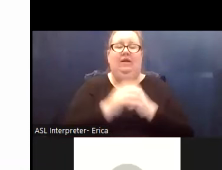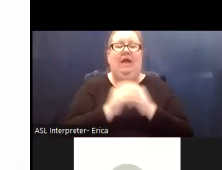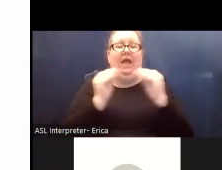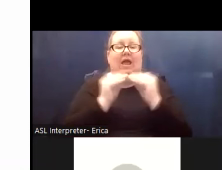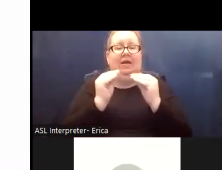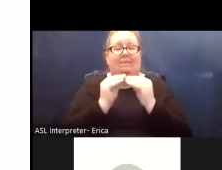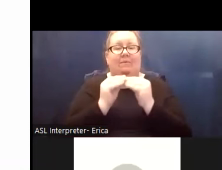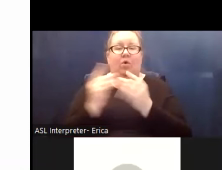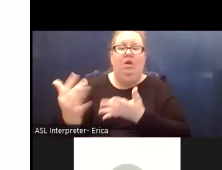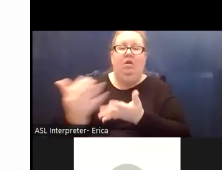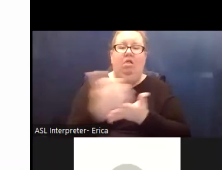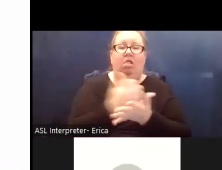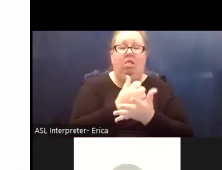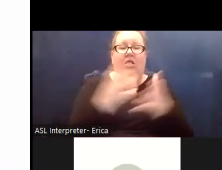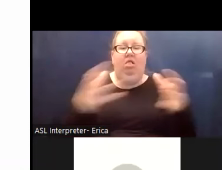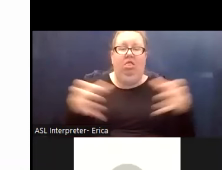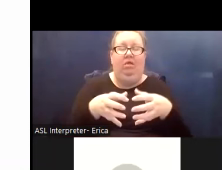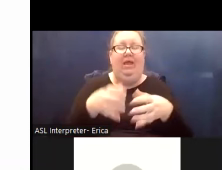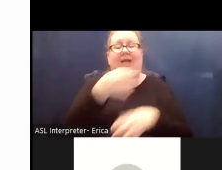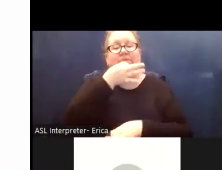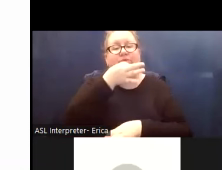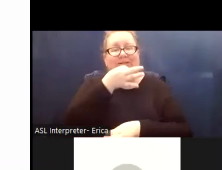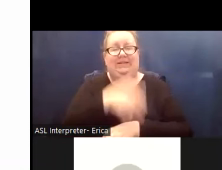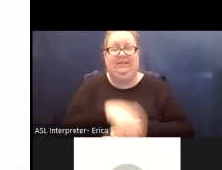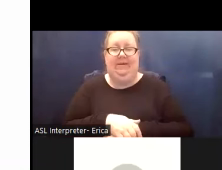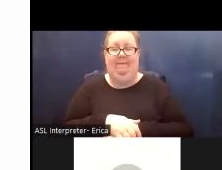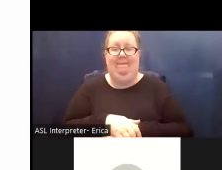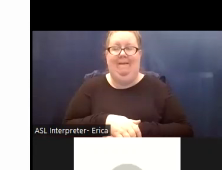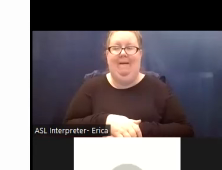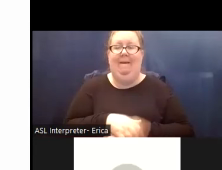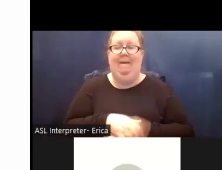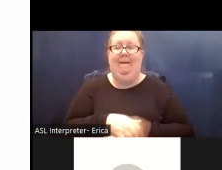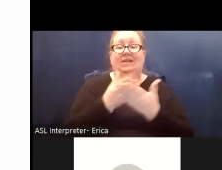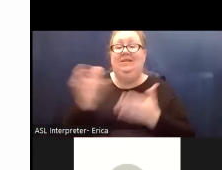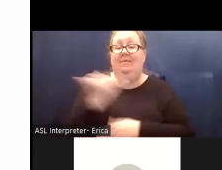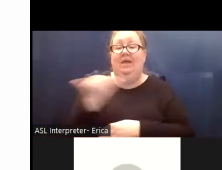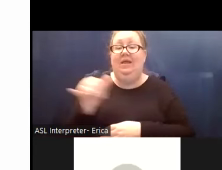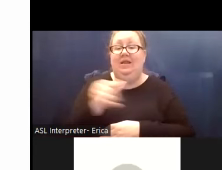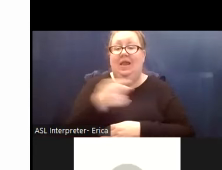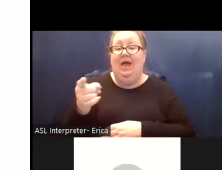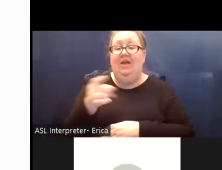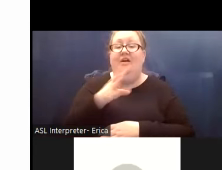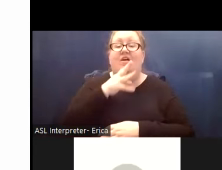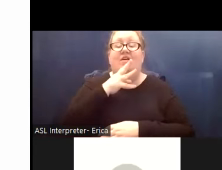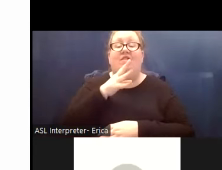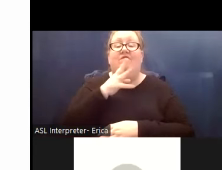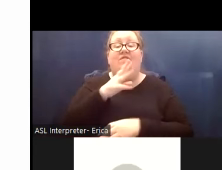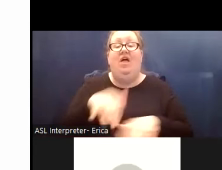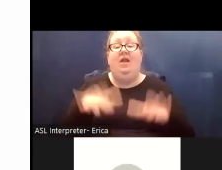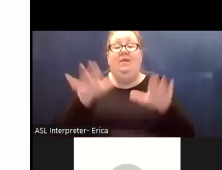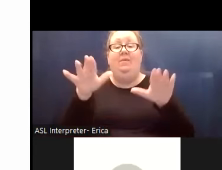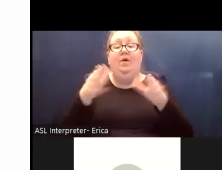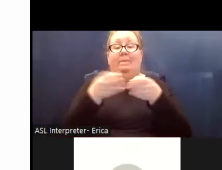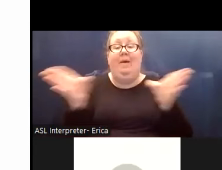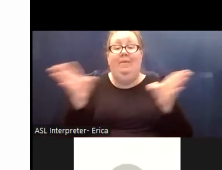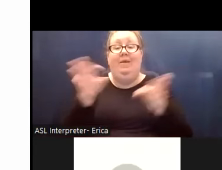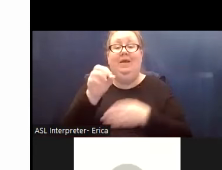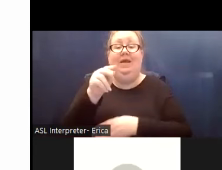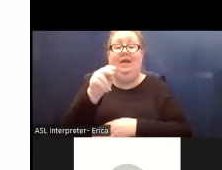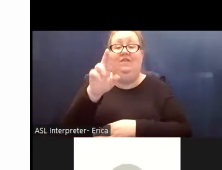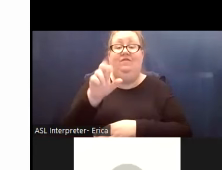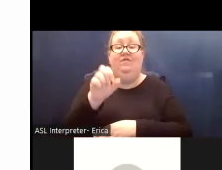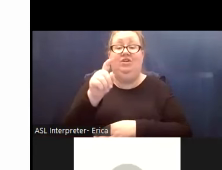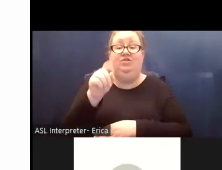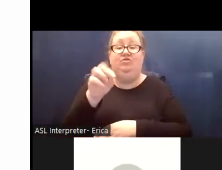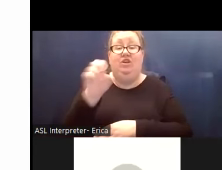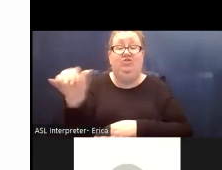collective expertise. We can see something like floodable public infrastructure, which the example is Domino Park